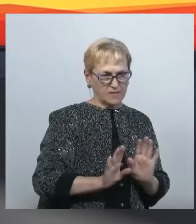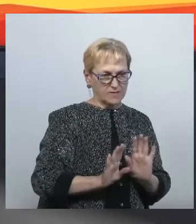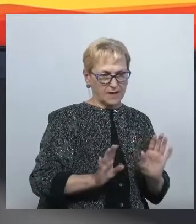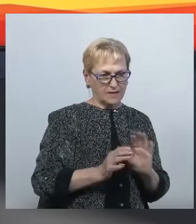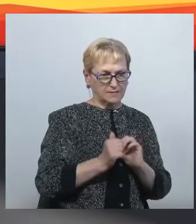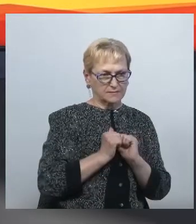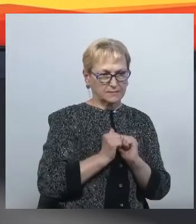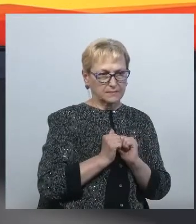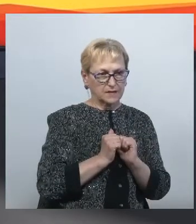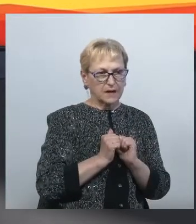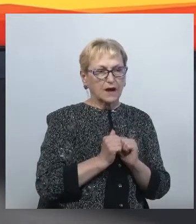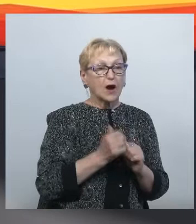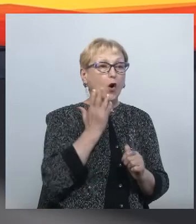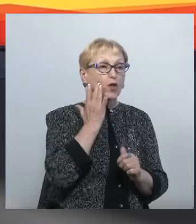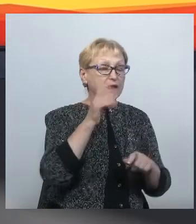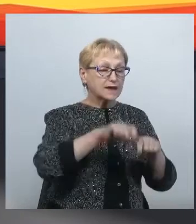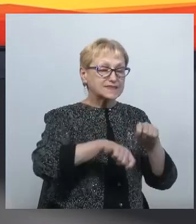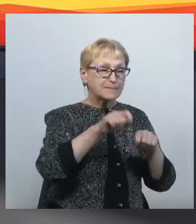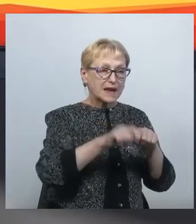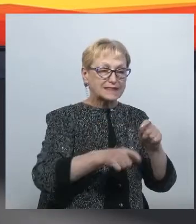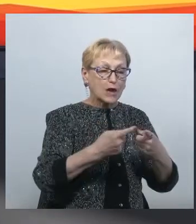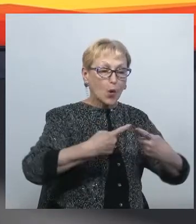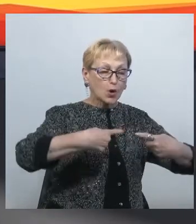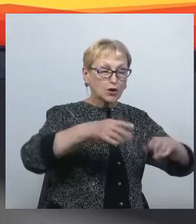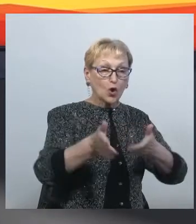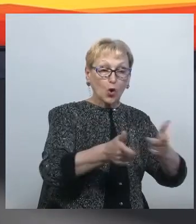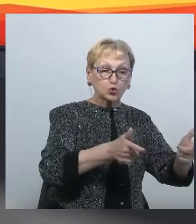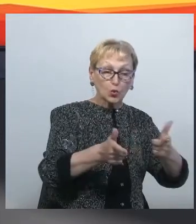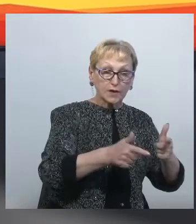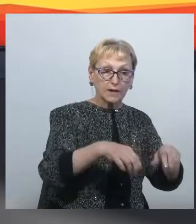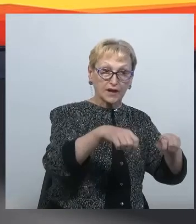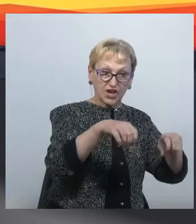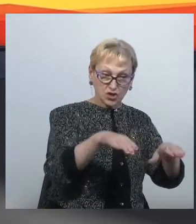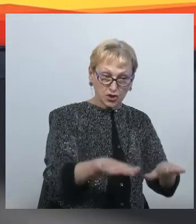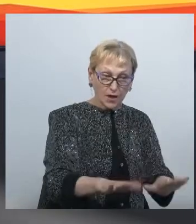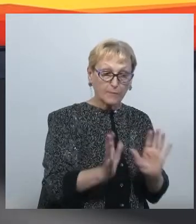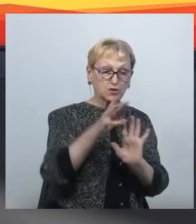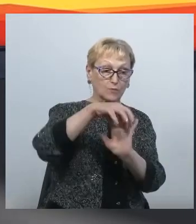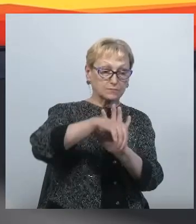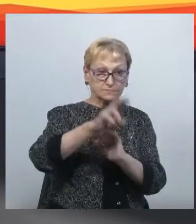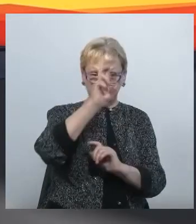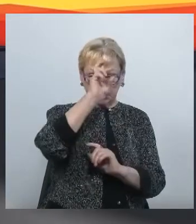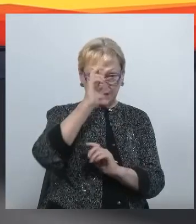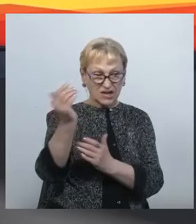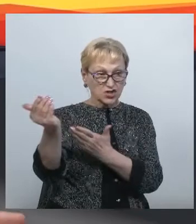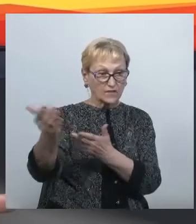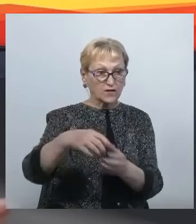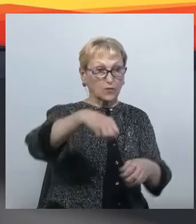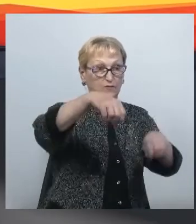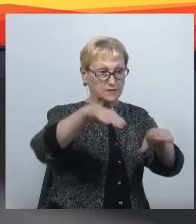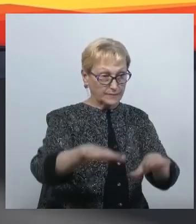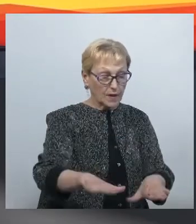an important thing because when the expert body prepares a decision that is used then by the state